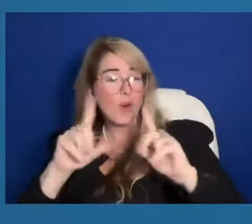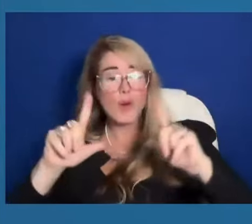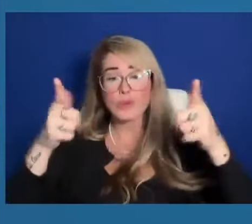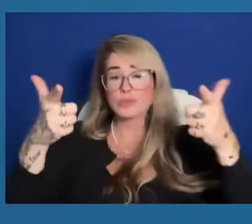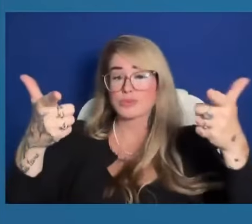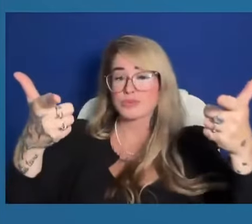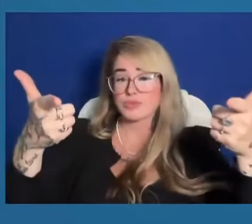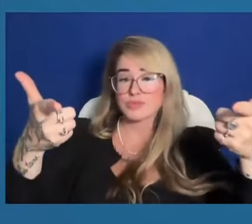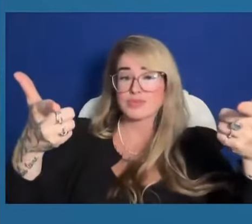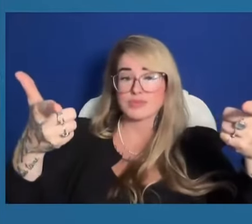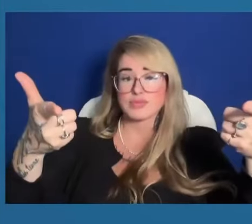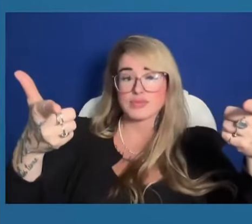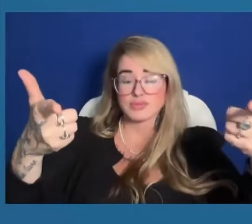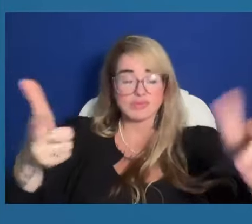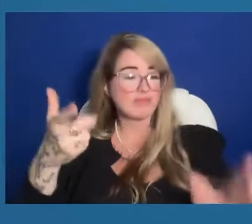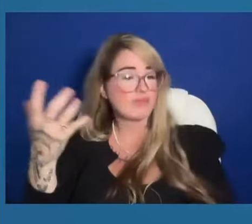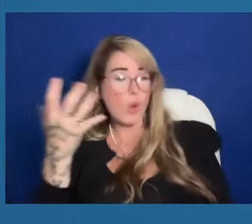Whoa.